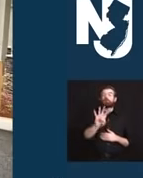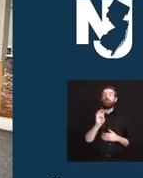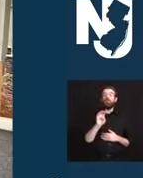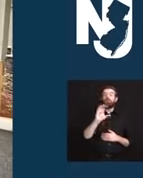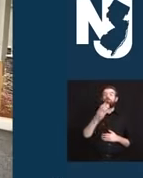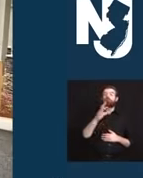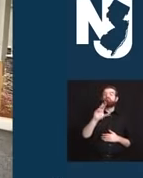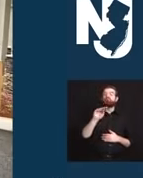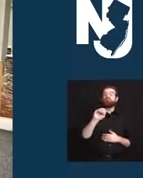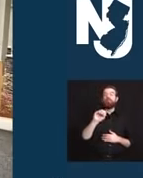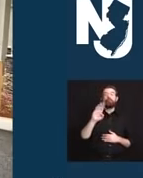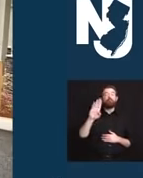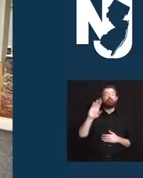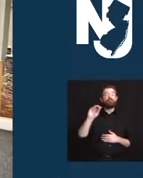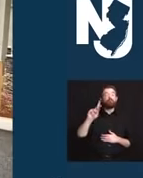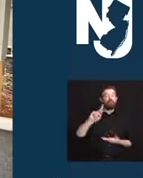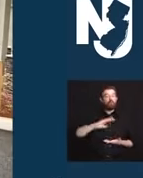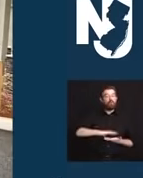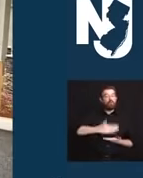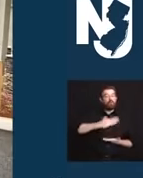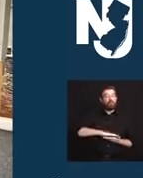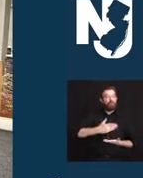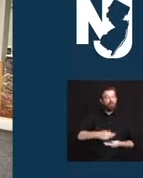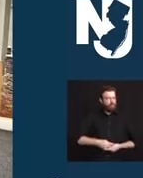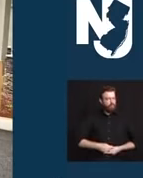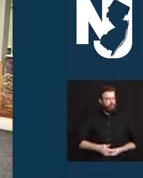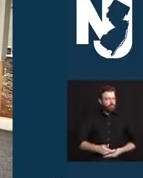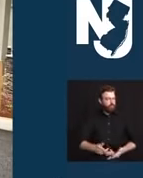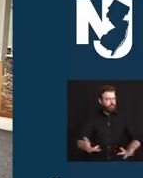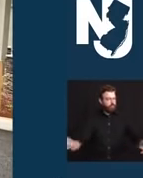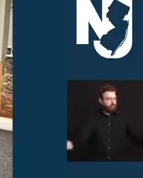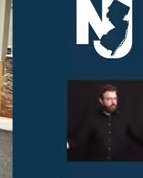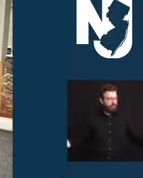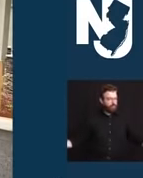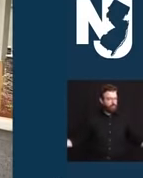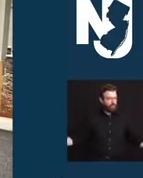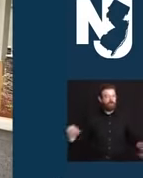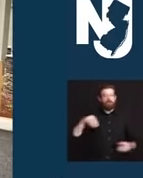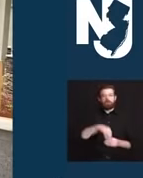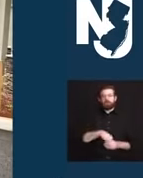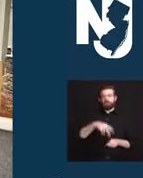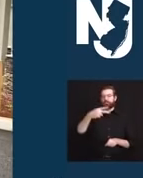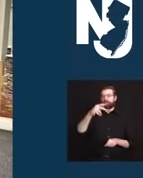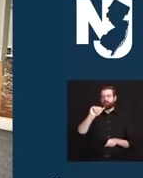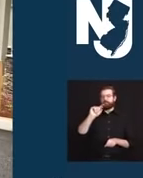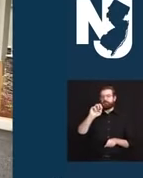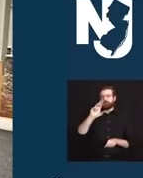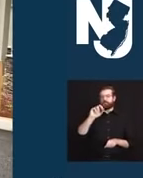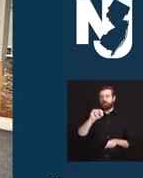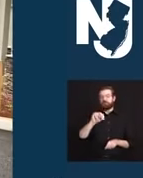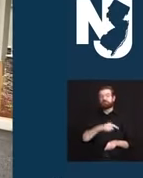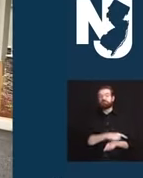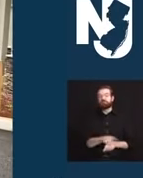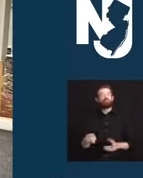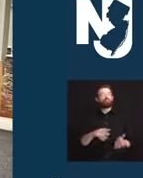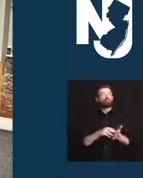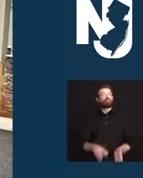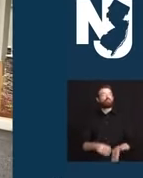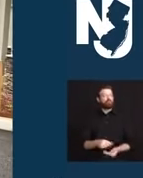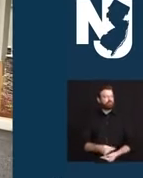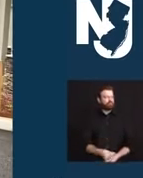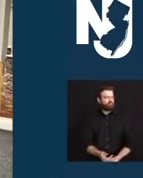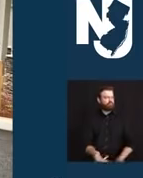digital divide in Paterson schools and ensure that every student has the tools they will need for both in-person and remote